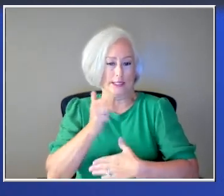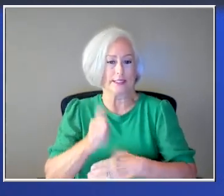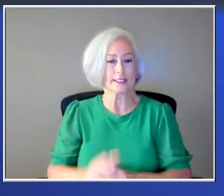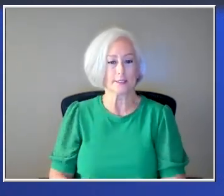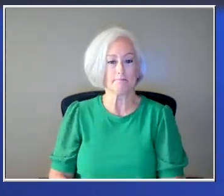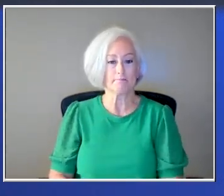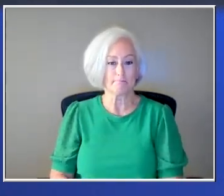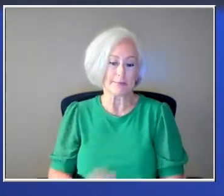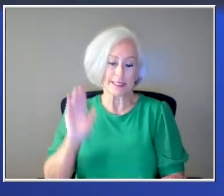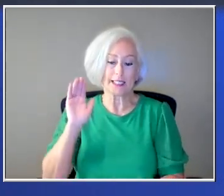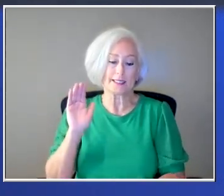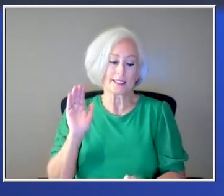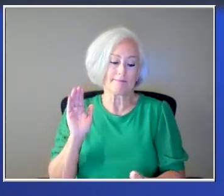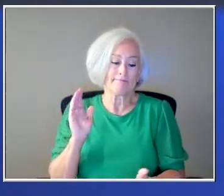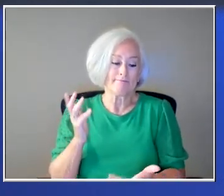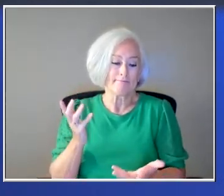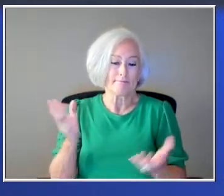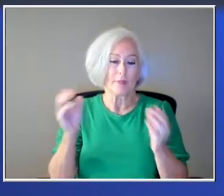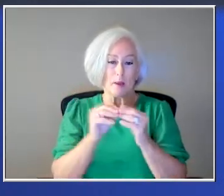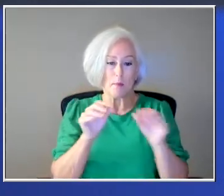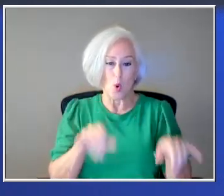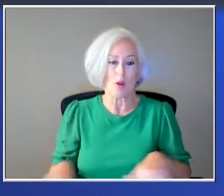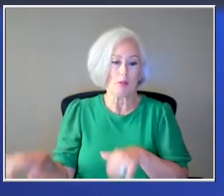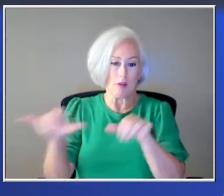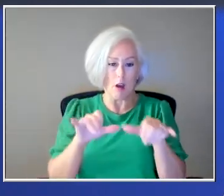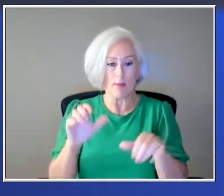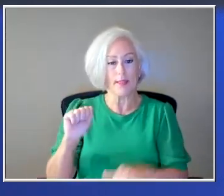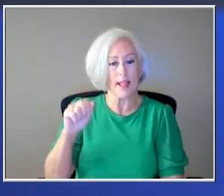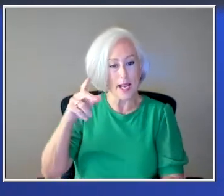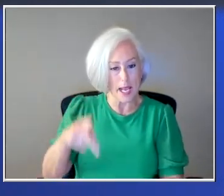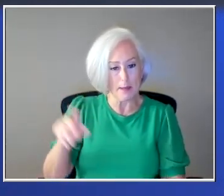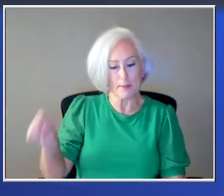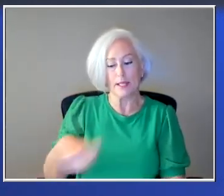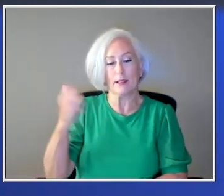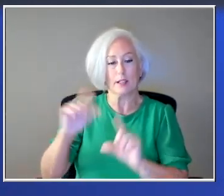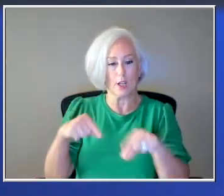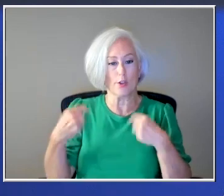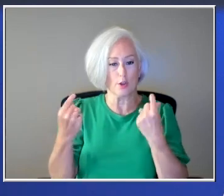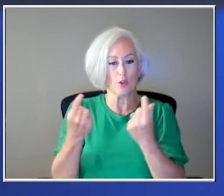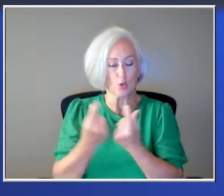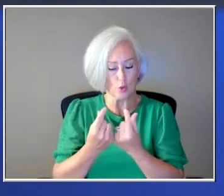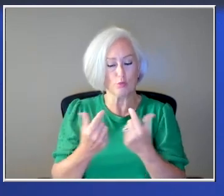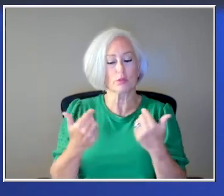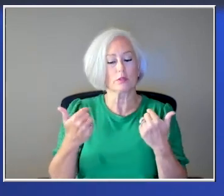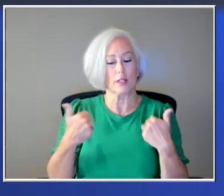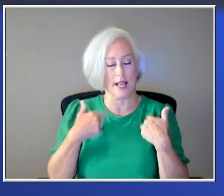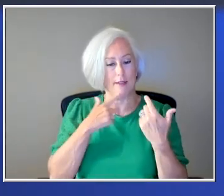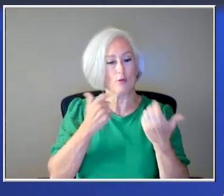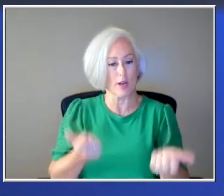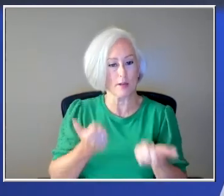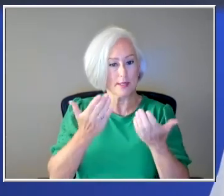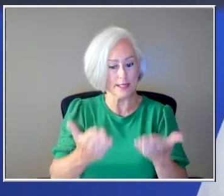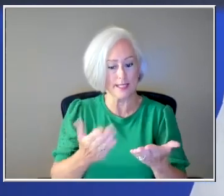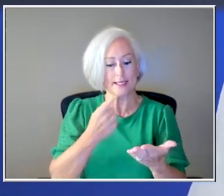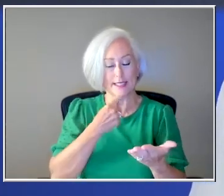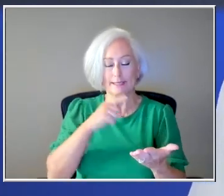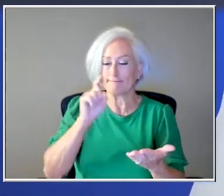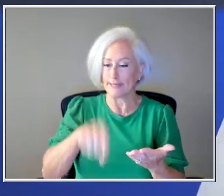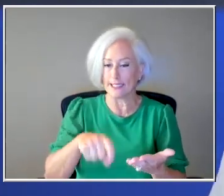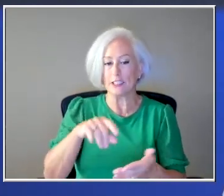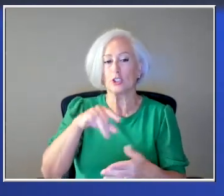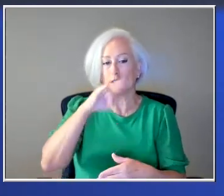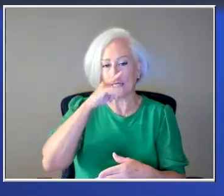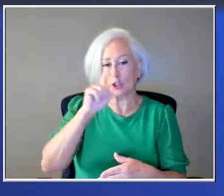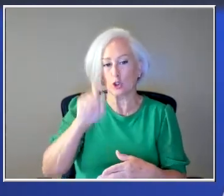like it to be, the AAP and those other groups came out with the recommendation that every child be screened for cholesterol between